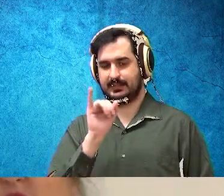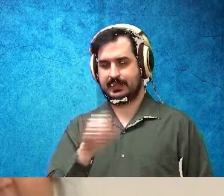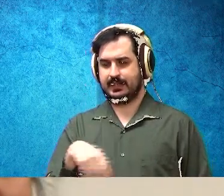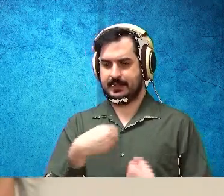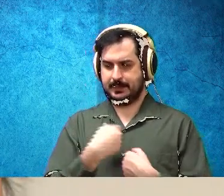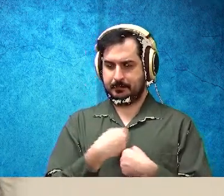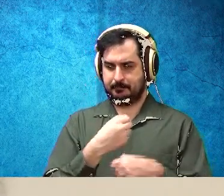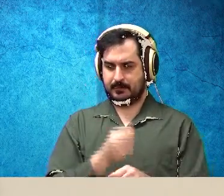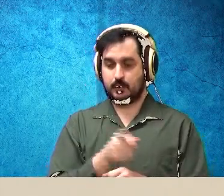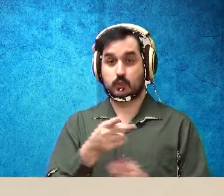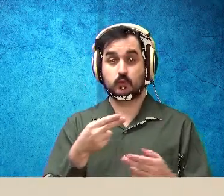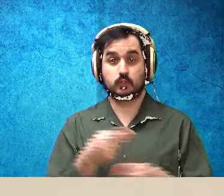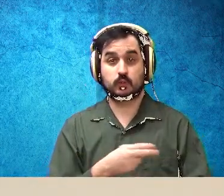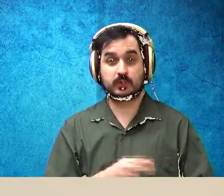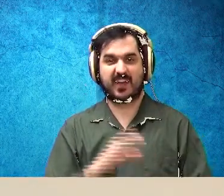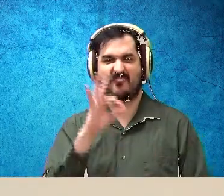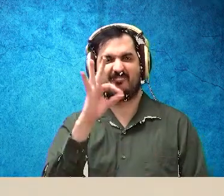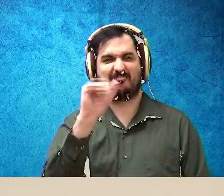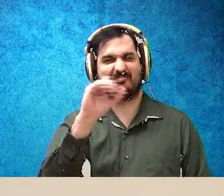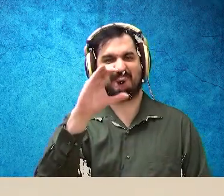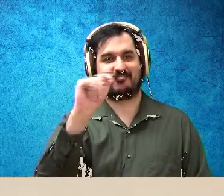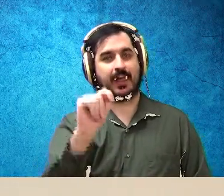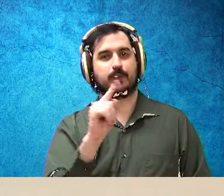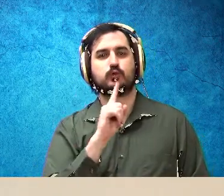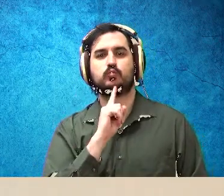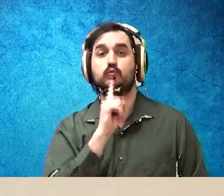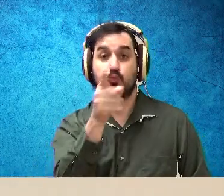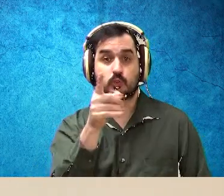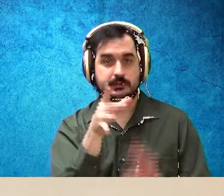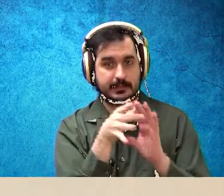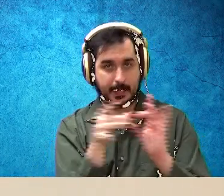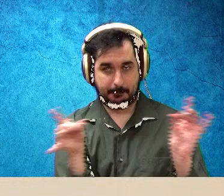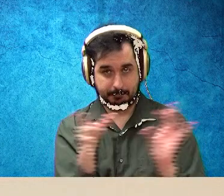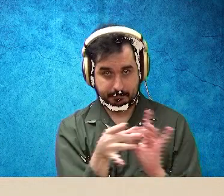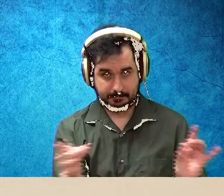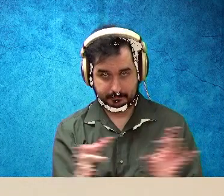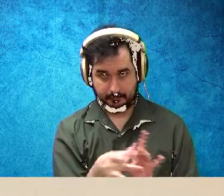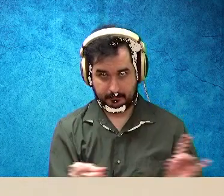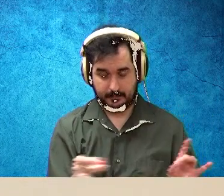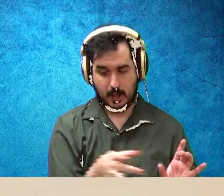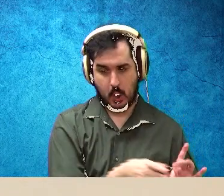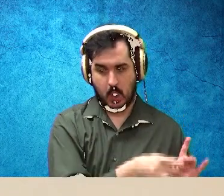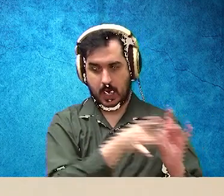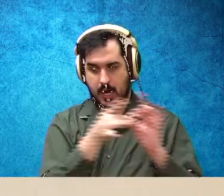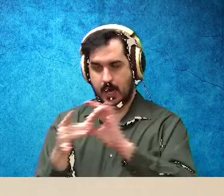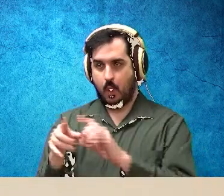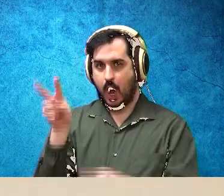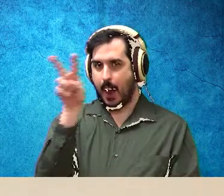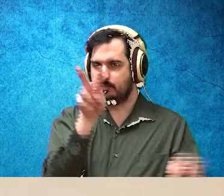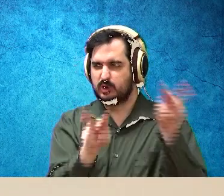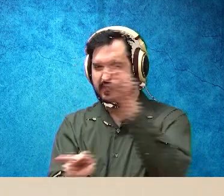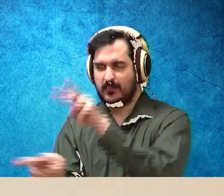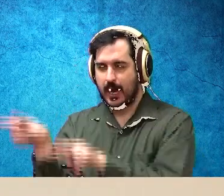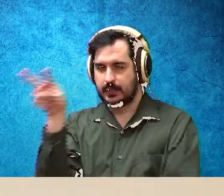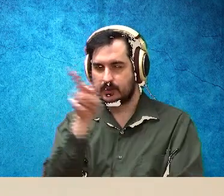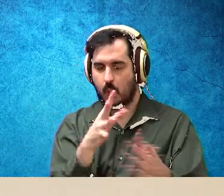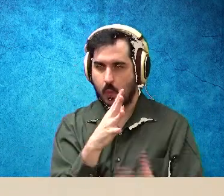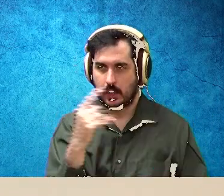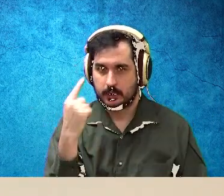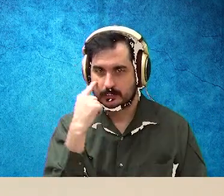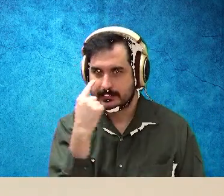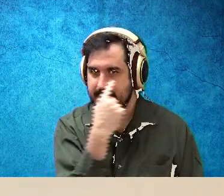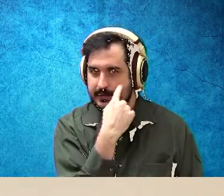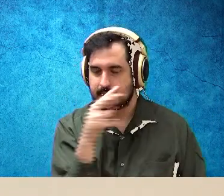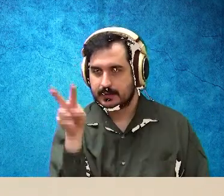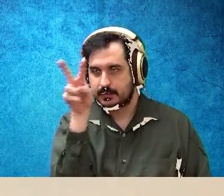use facts, true statements. With observations, what do you see? And you make a conclusion. You take